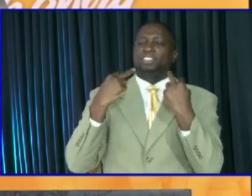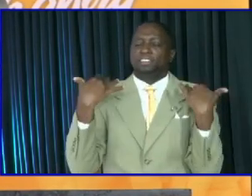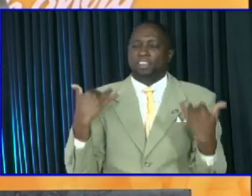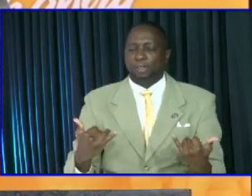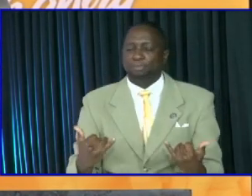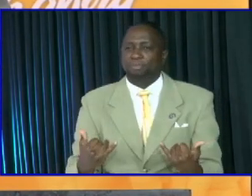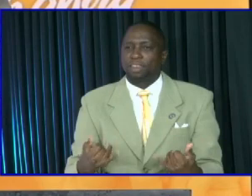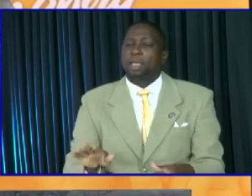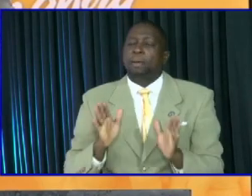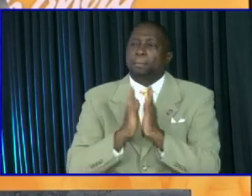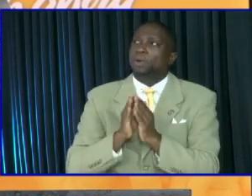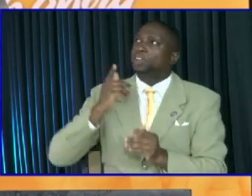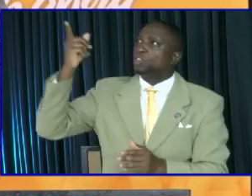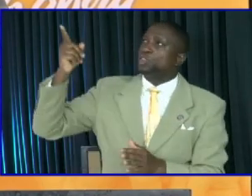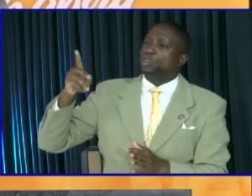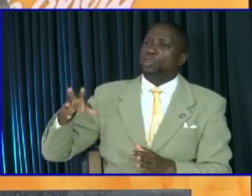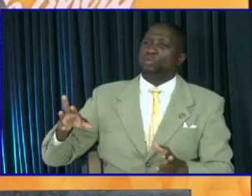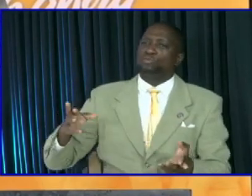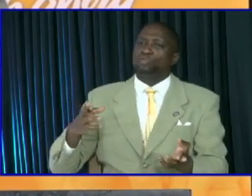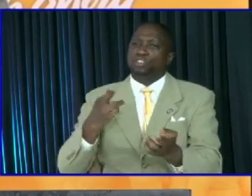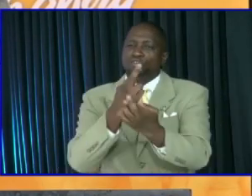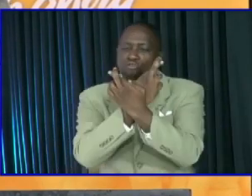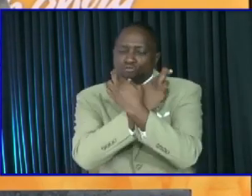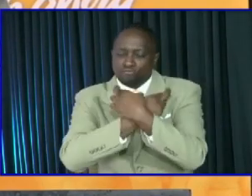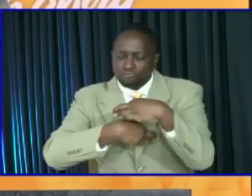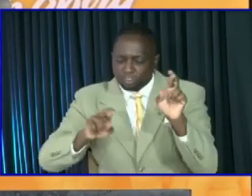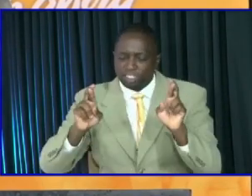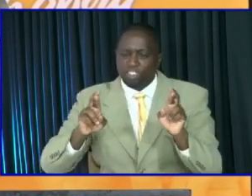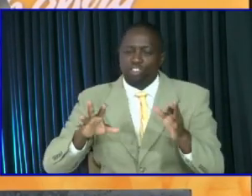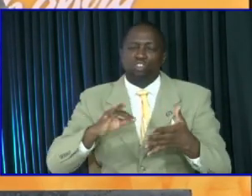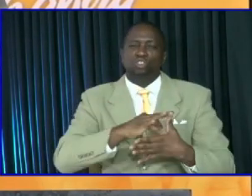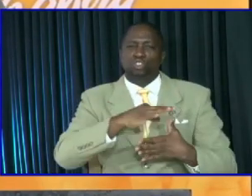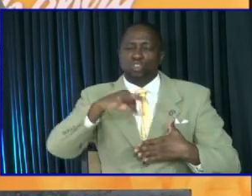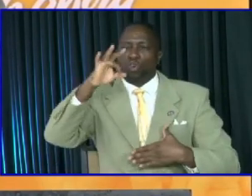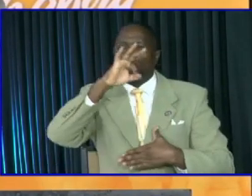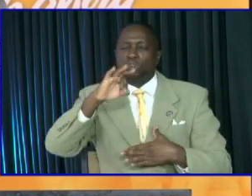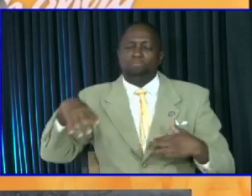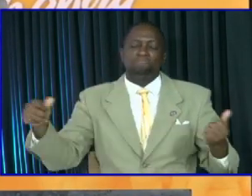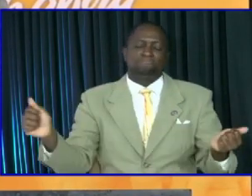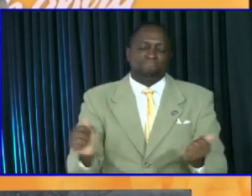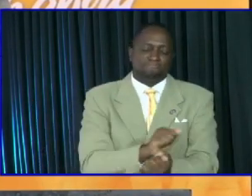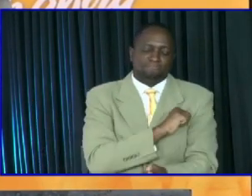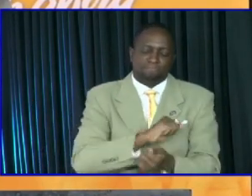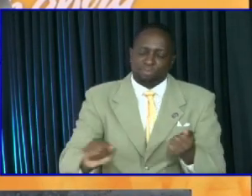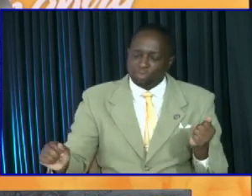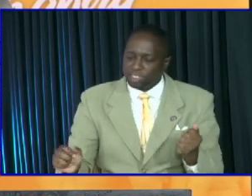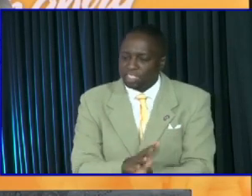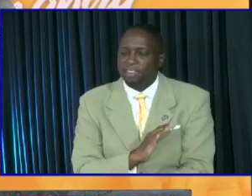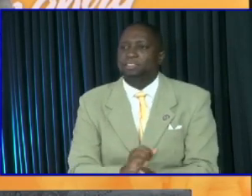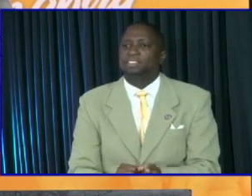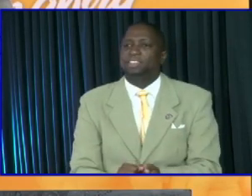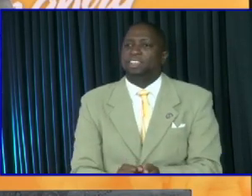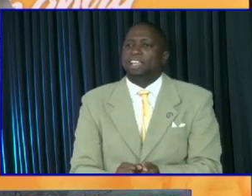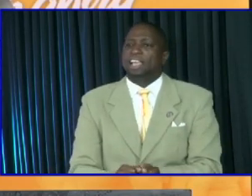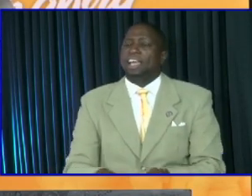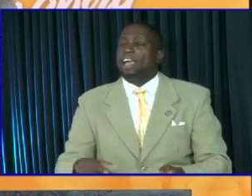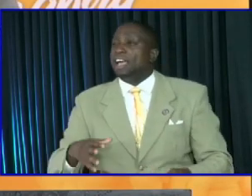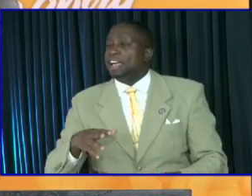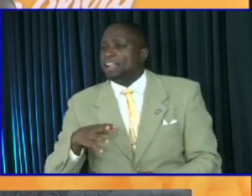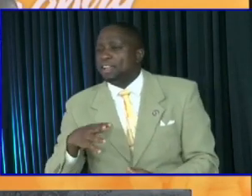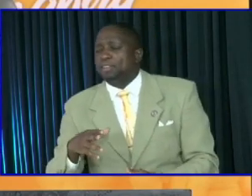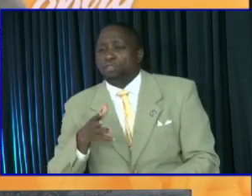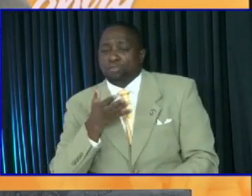pray that you will rescue souls who are perishing, and even those who are on the